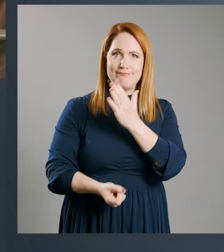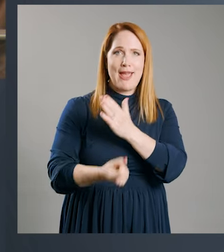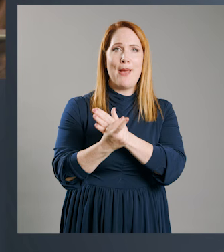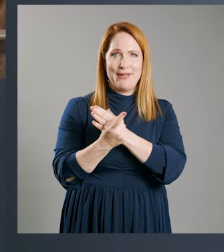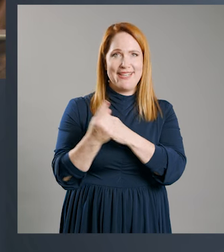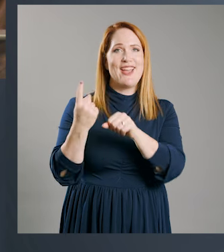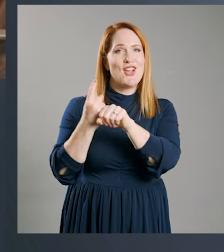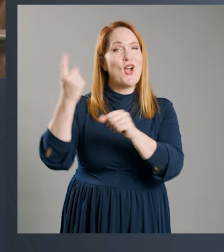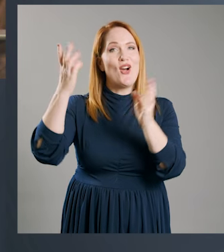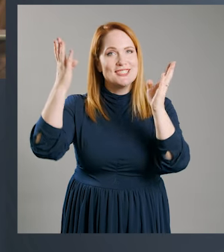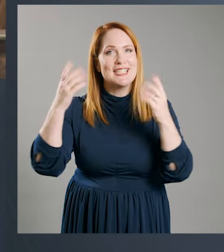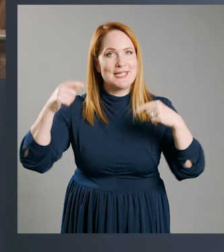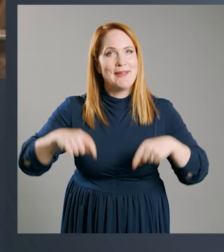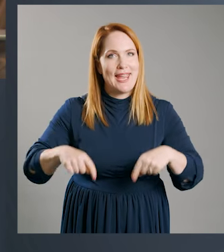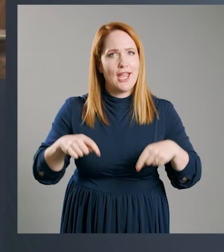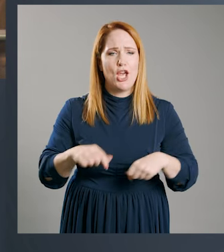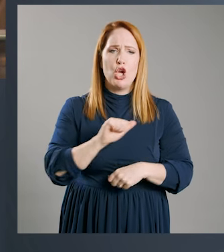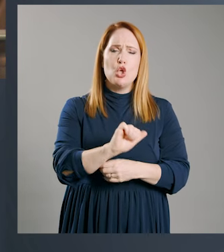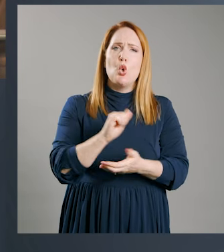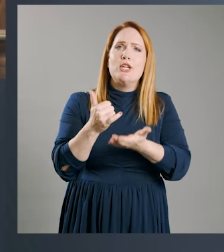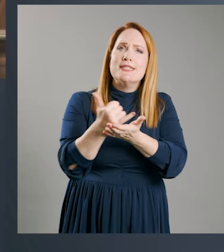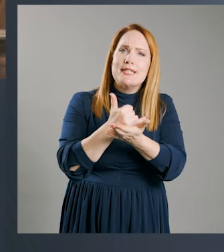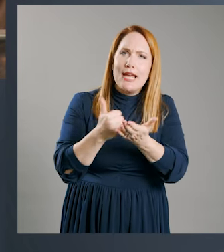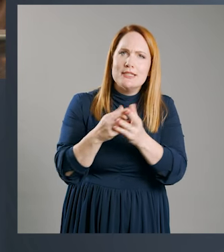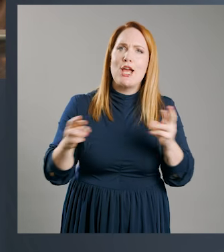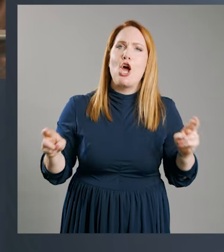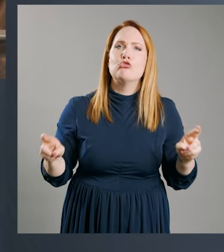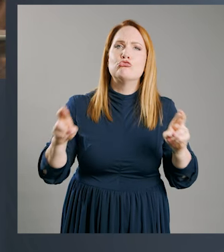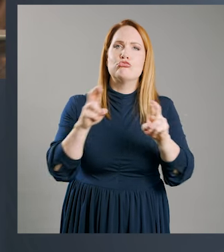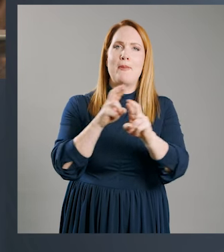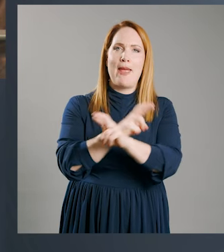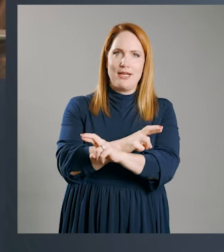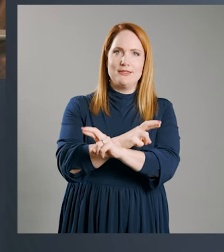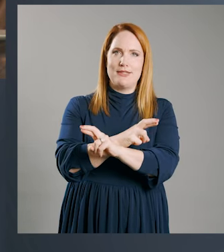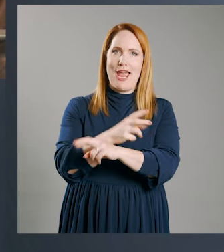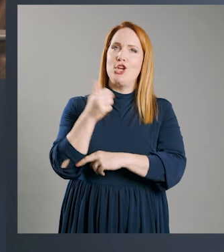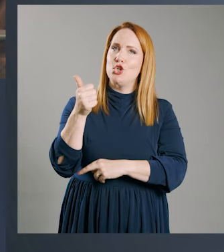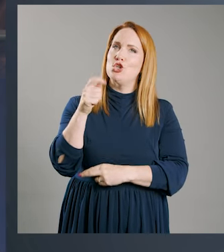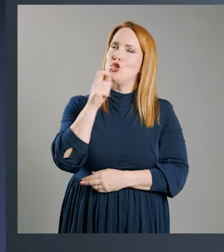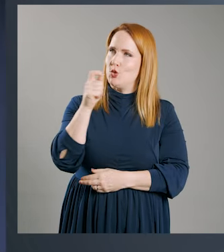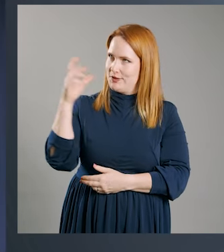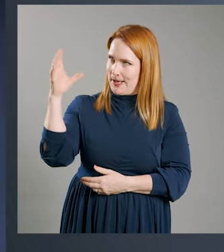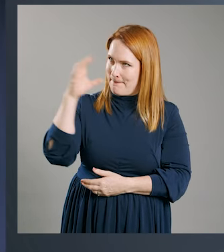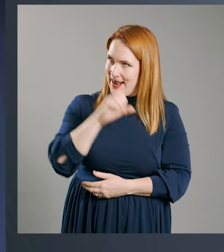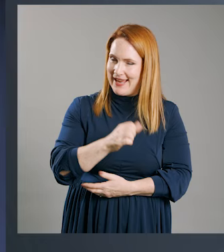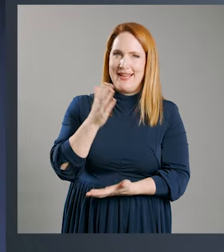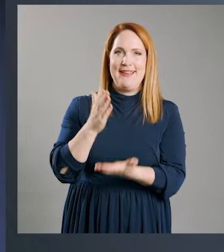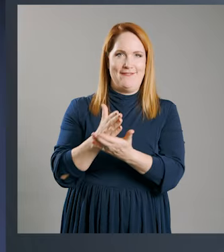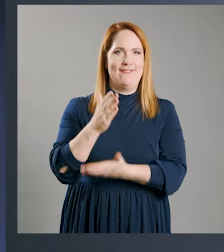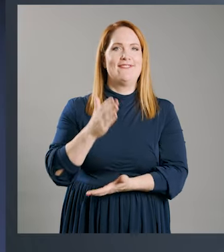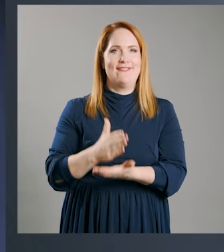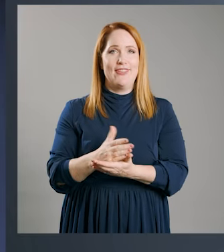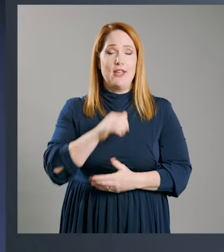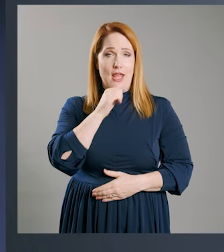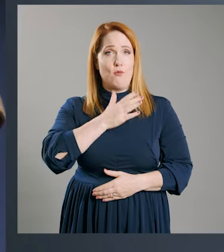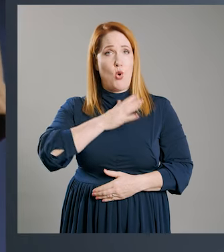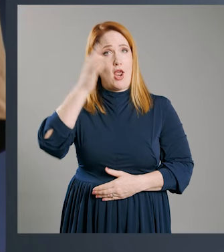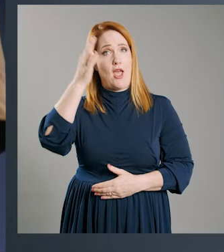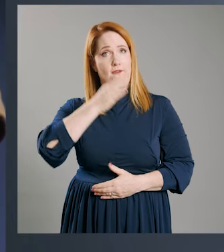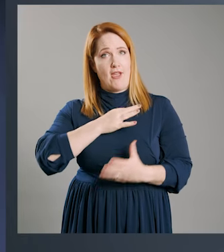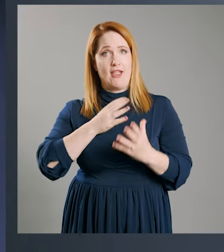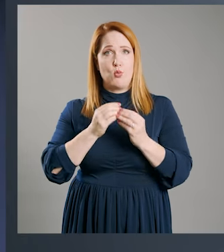The kingdom of God is here. Repent of your sins and believe the good news. If we want to put our faith